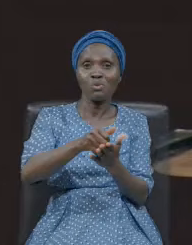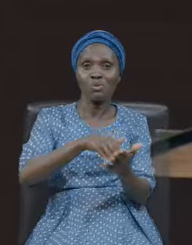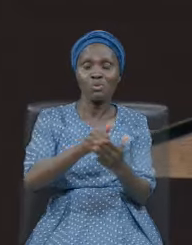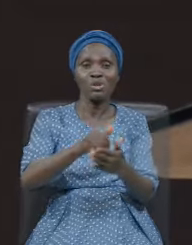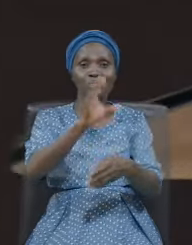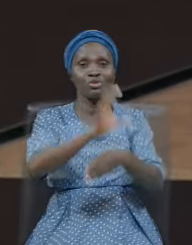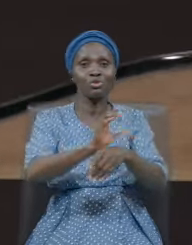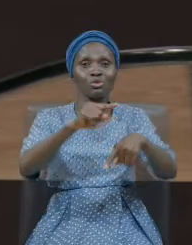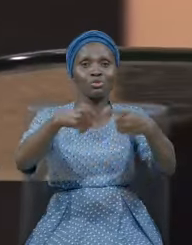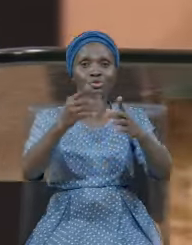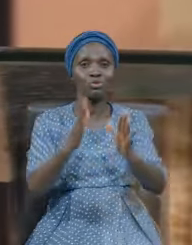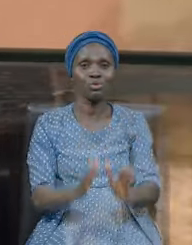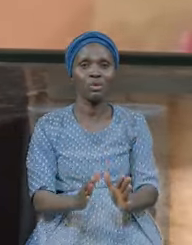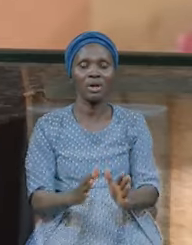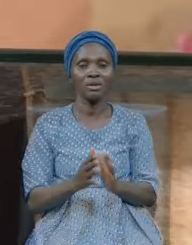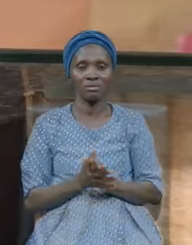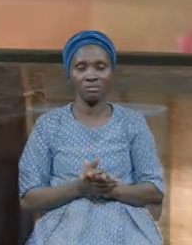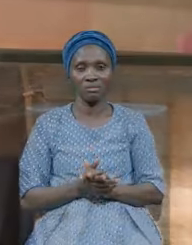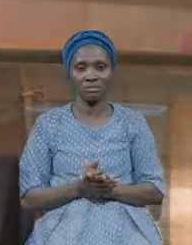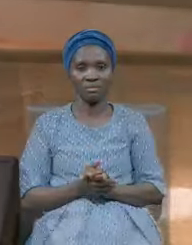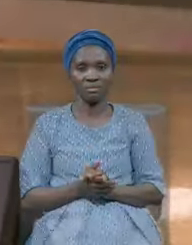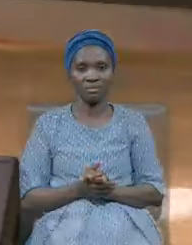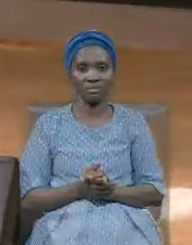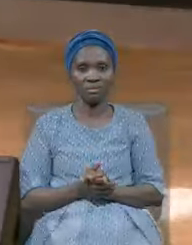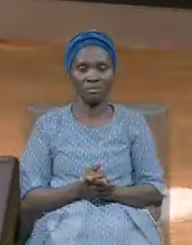Hosea chapter